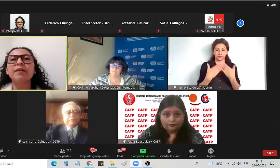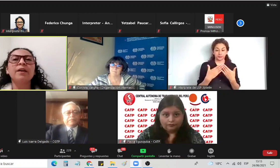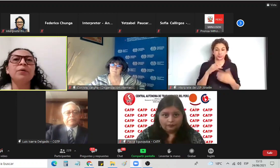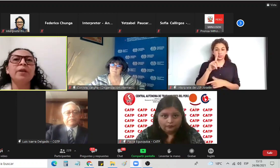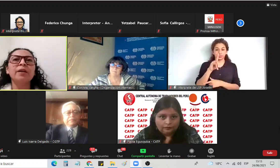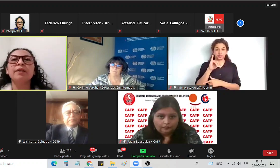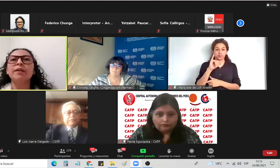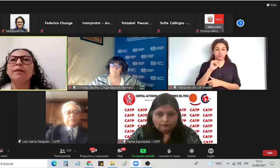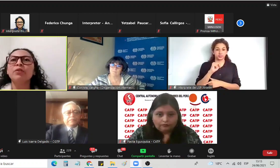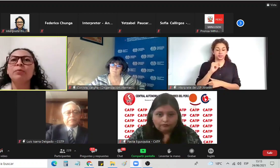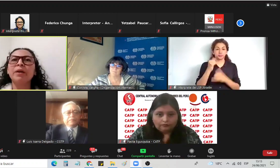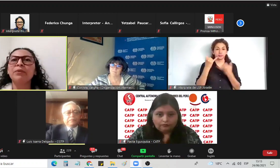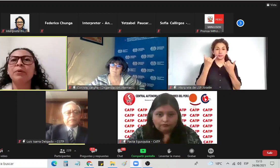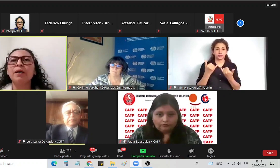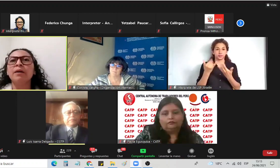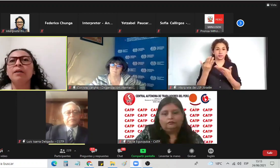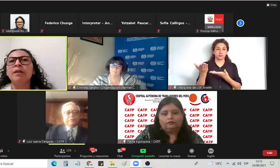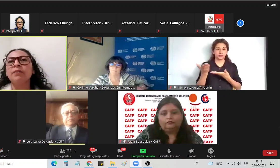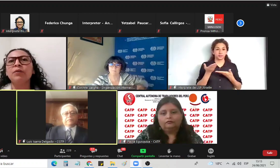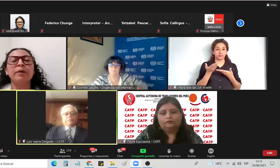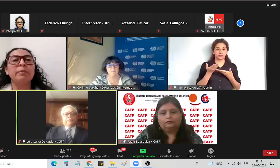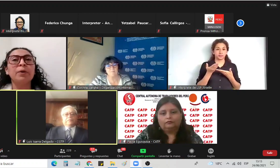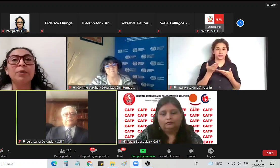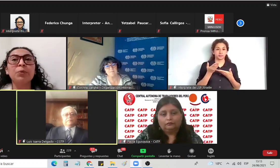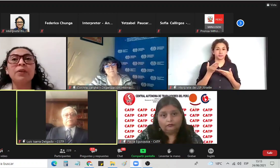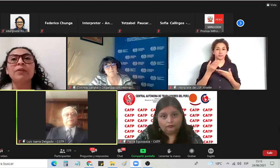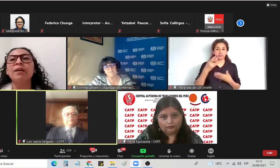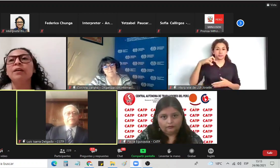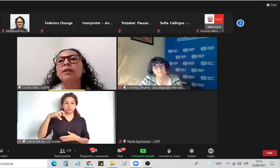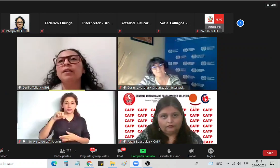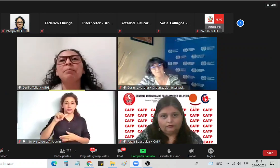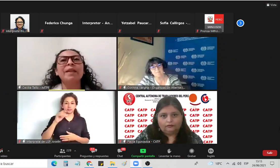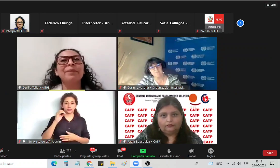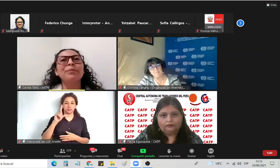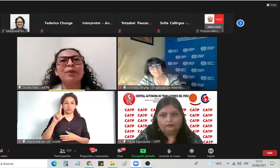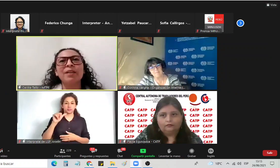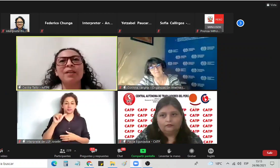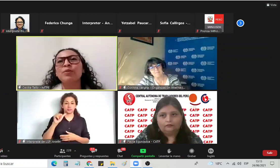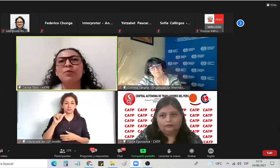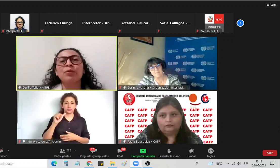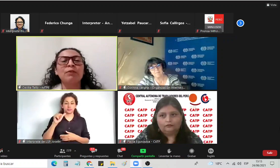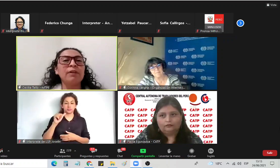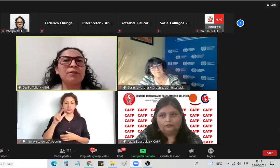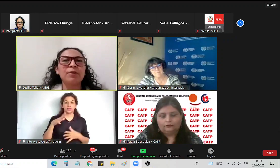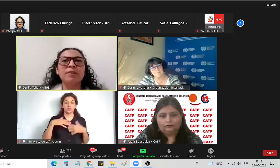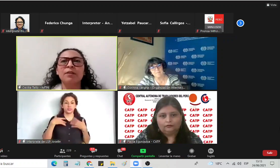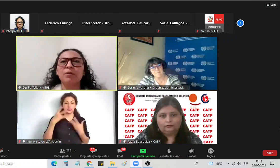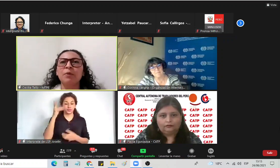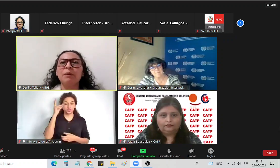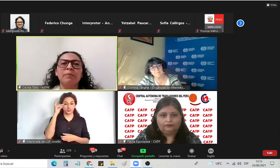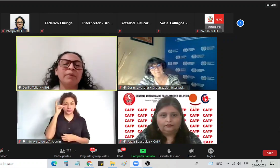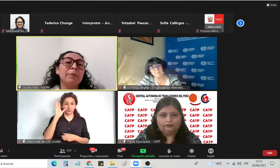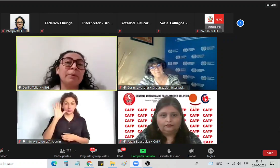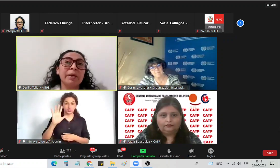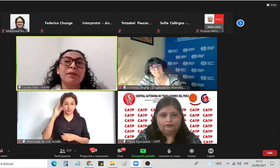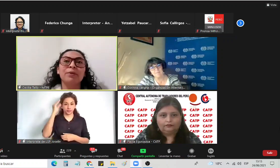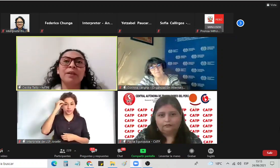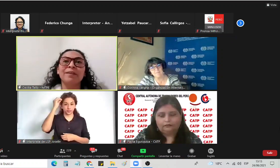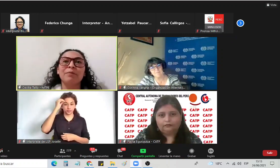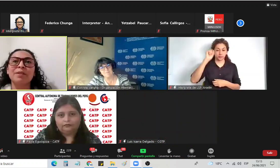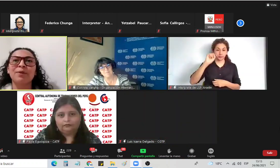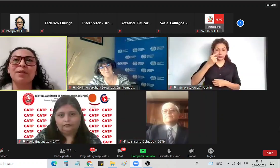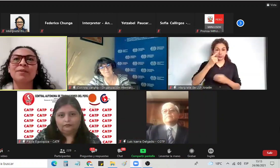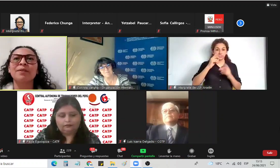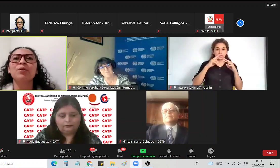thank you mr luisara and now we give the floor to paola usukisa to listen